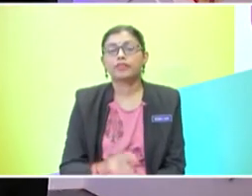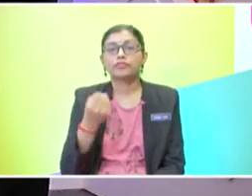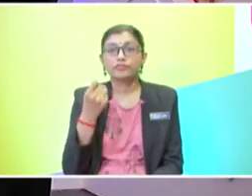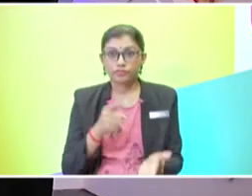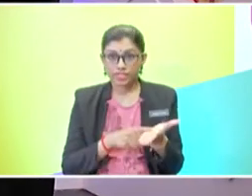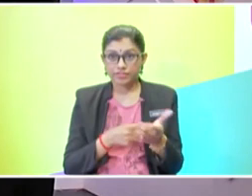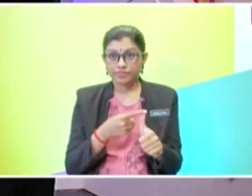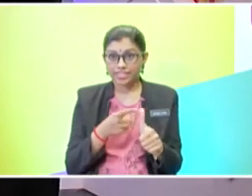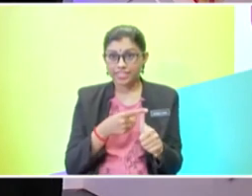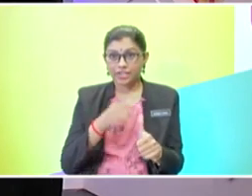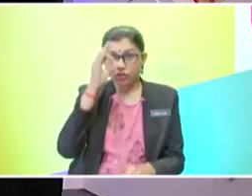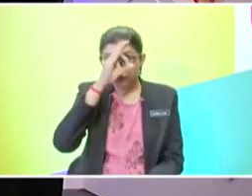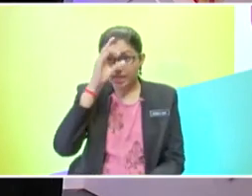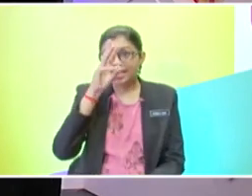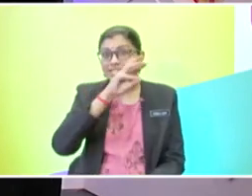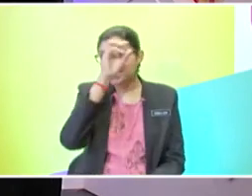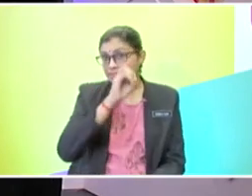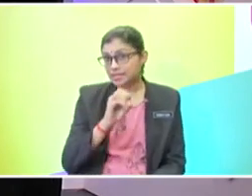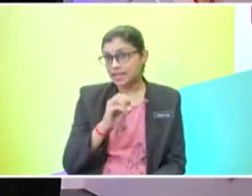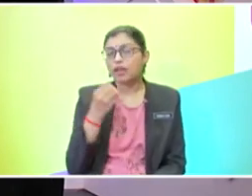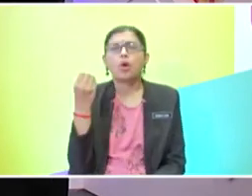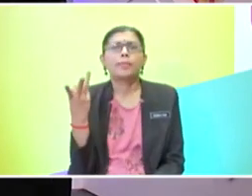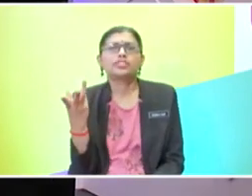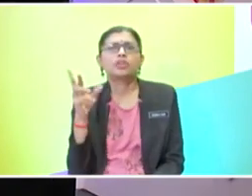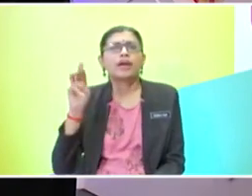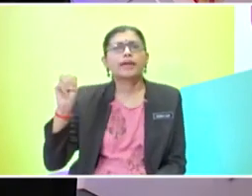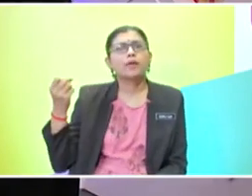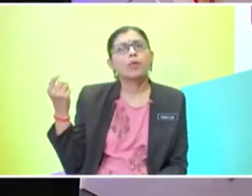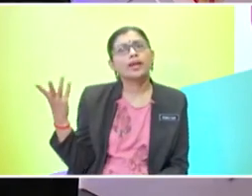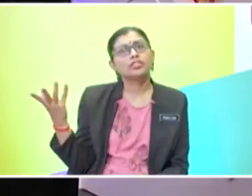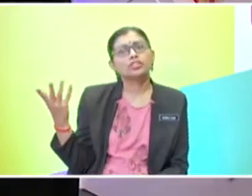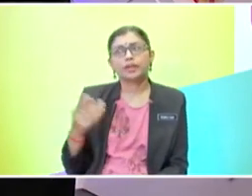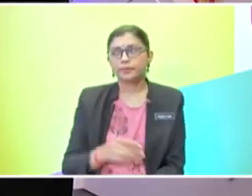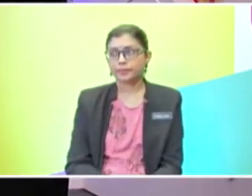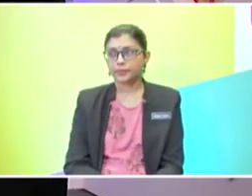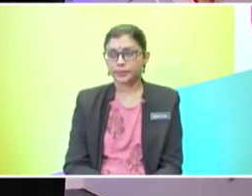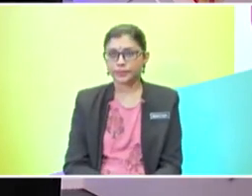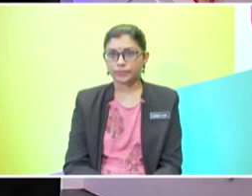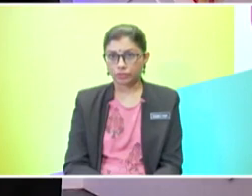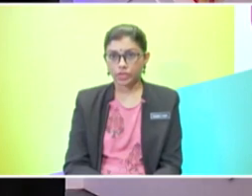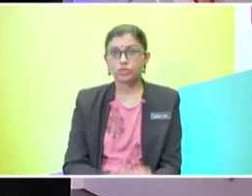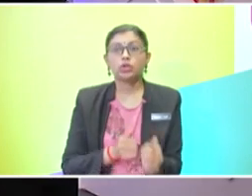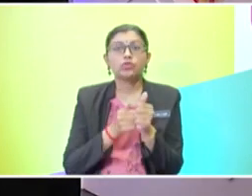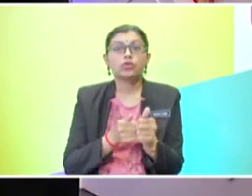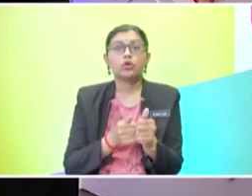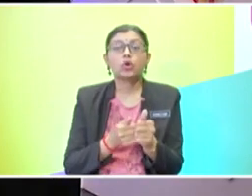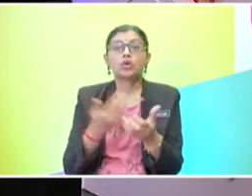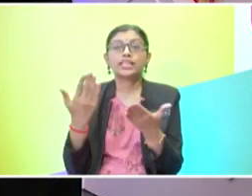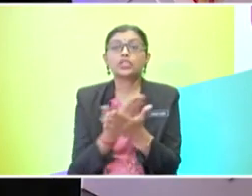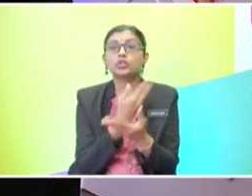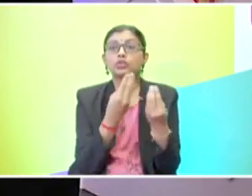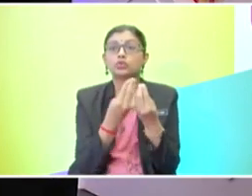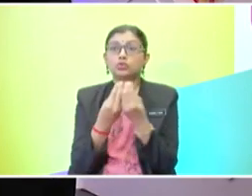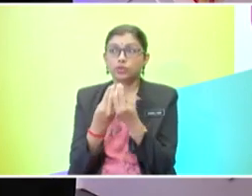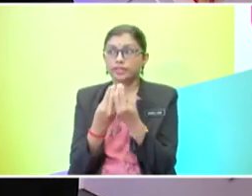So for that, 6 over 100, we times by 8,505 because the new total. So you will get 510 ringgit